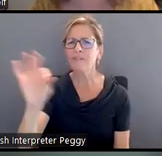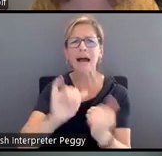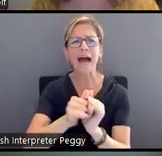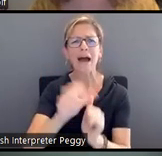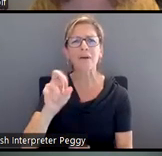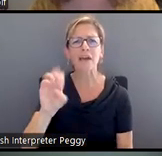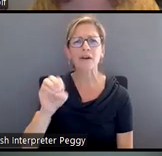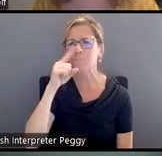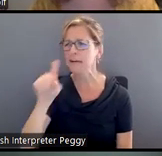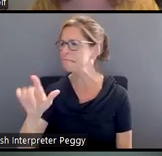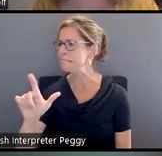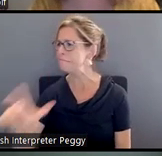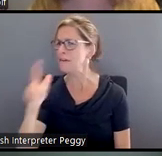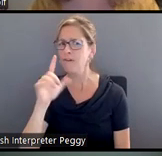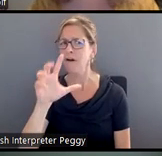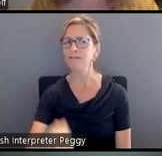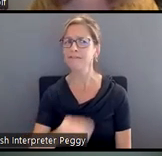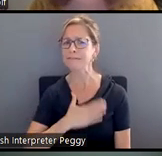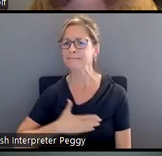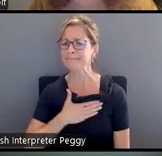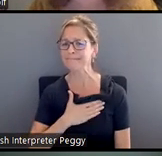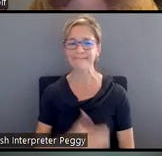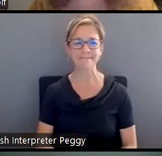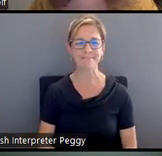to click on that and get rid of that?